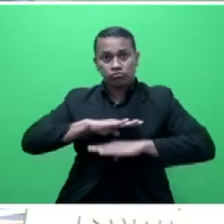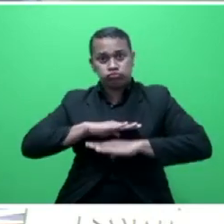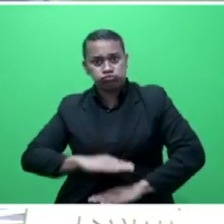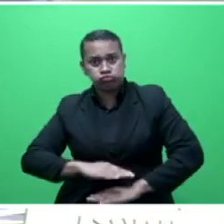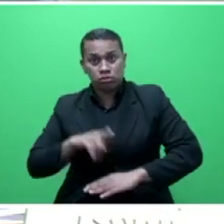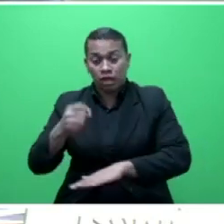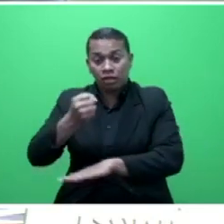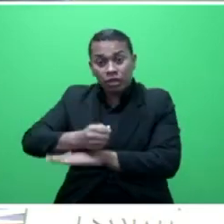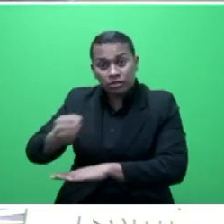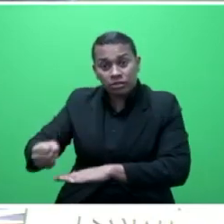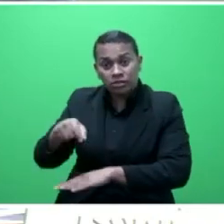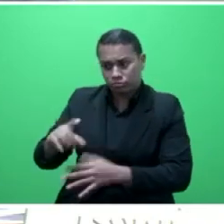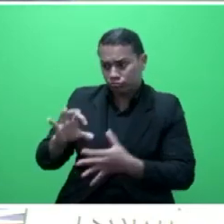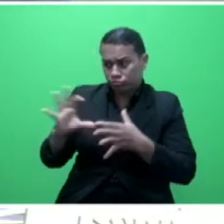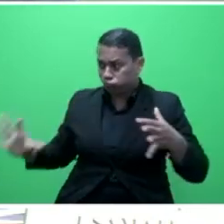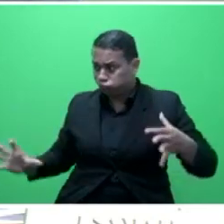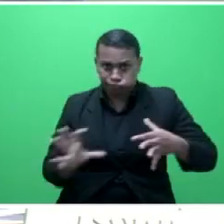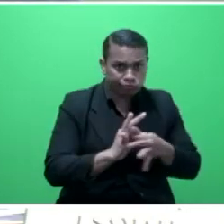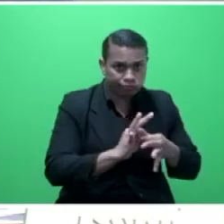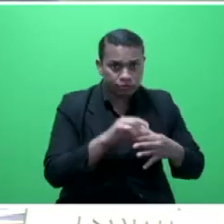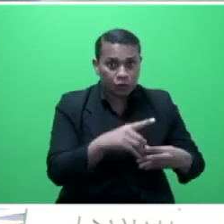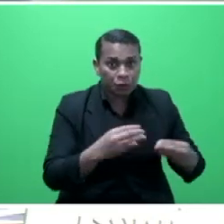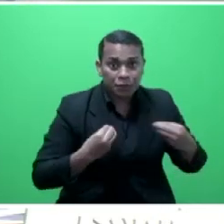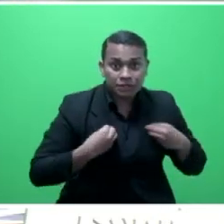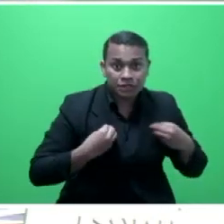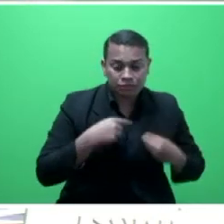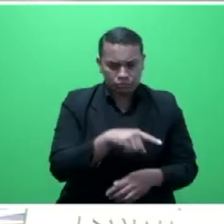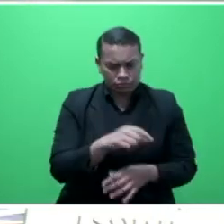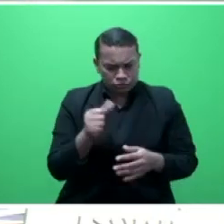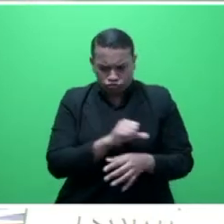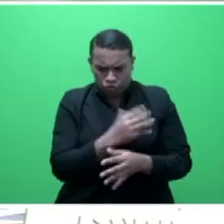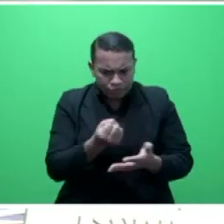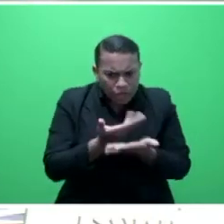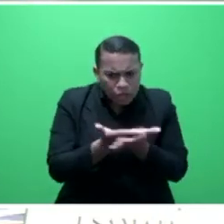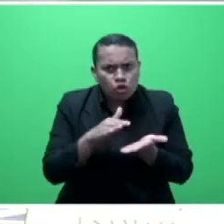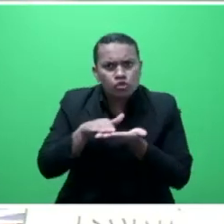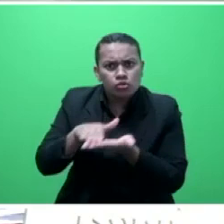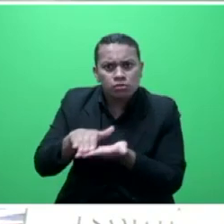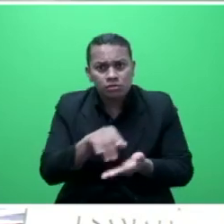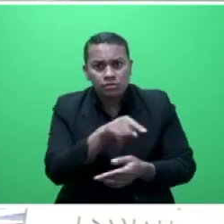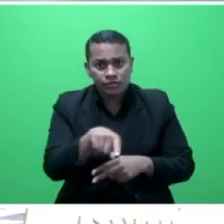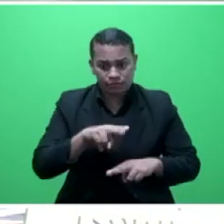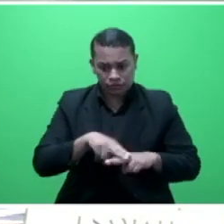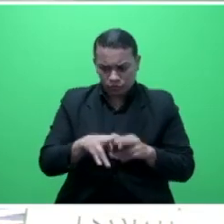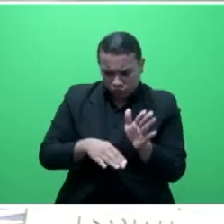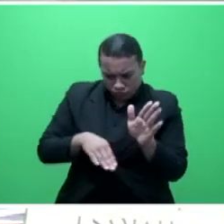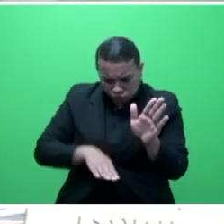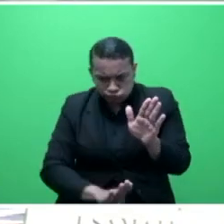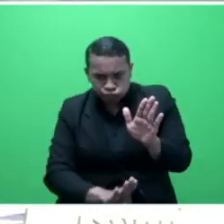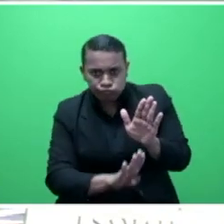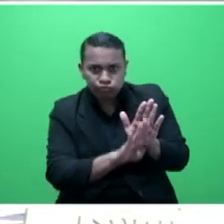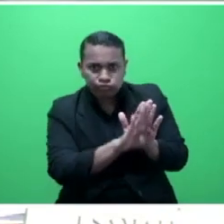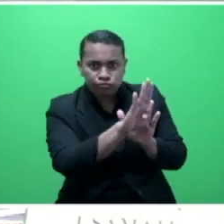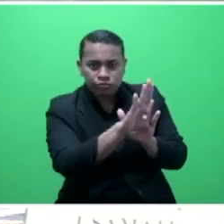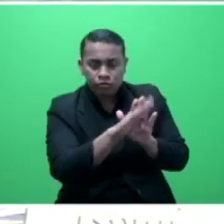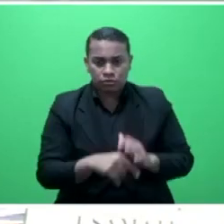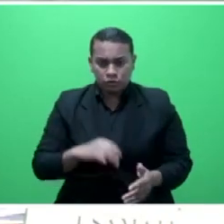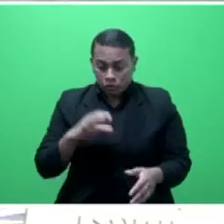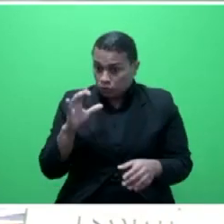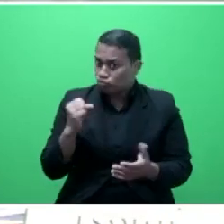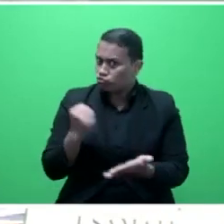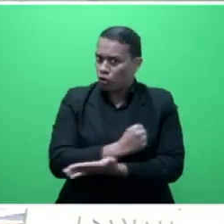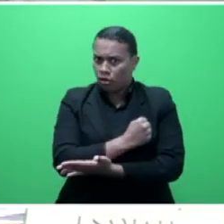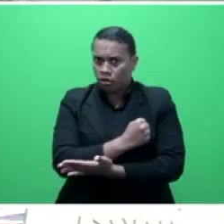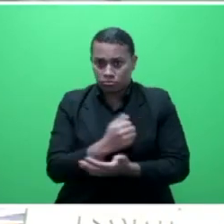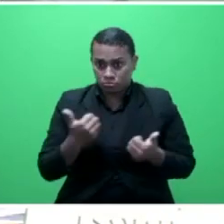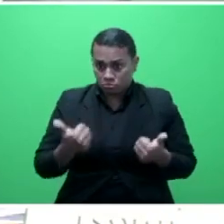business creativity, must define Fiji's recovery from COVID-19. It is the surest way we allow Fijians to